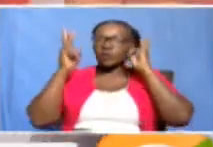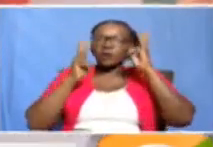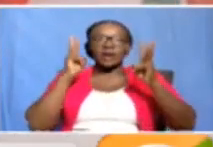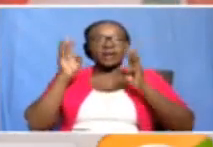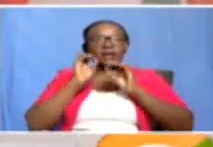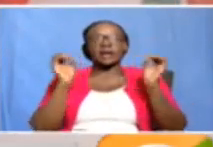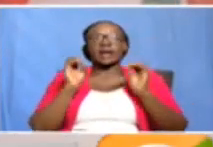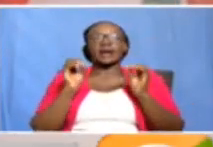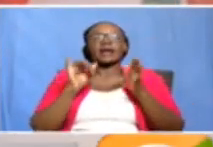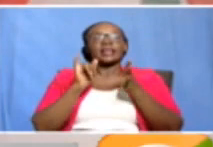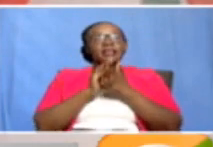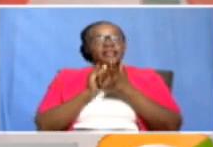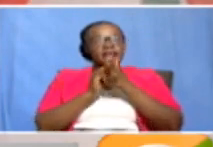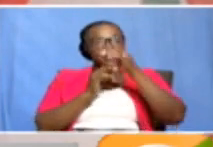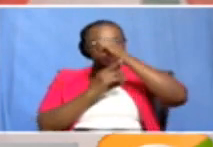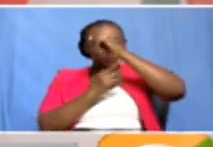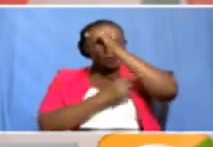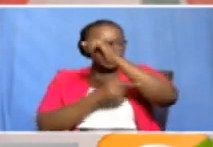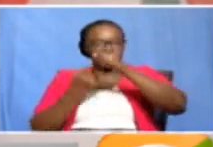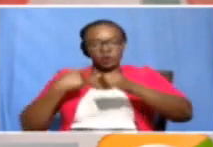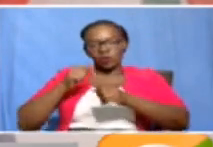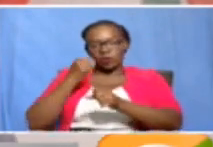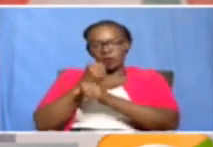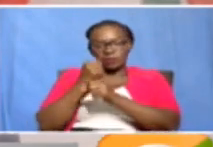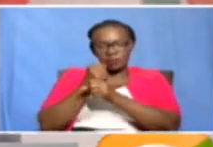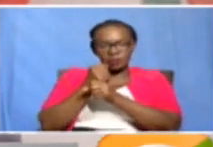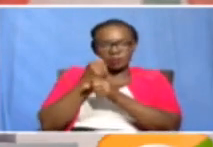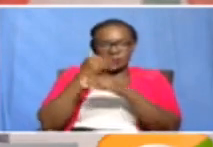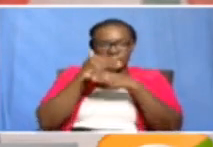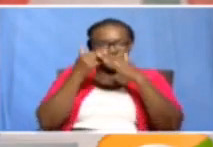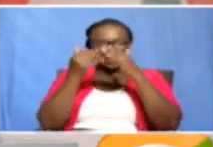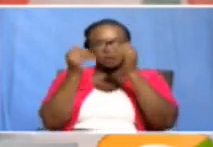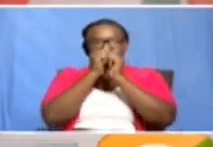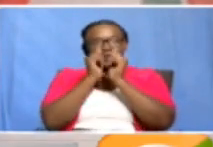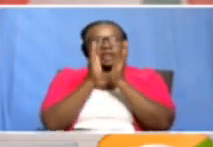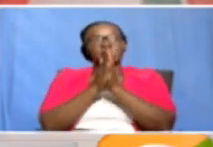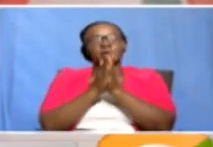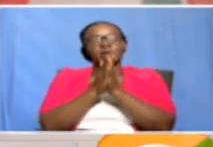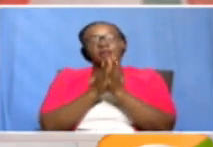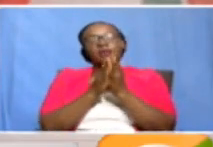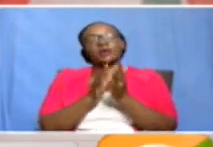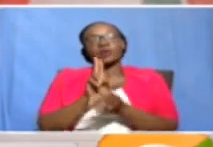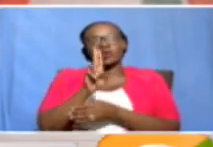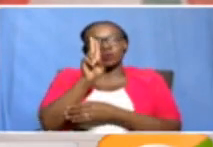na Uhuru na Kalonzo na Mdavadi.